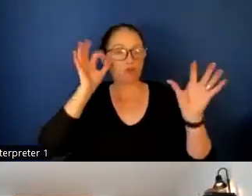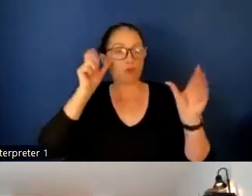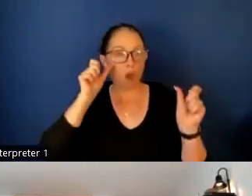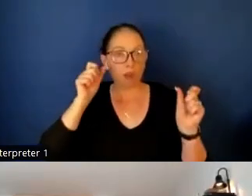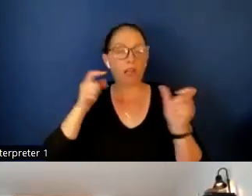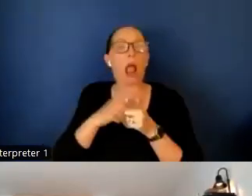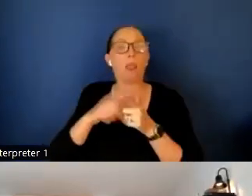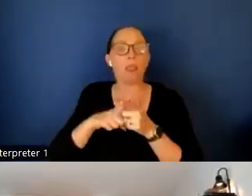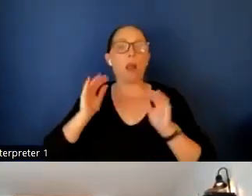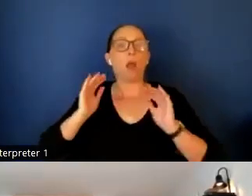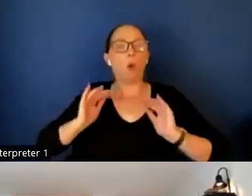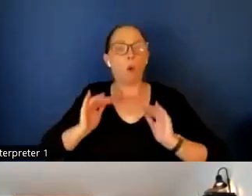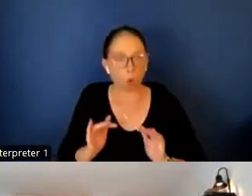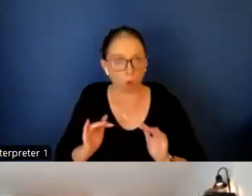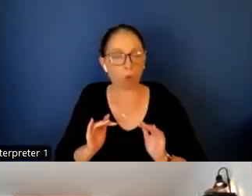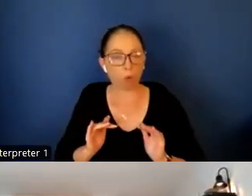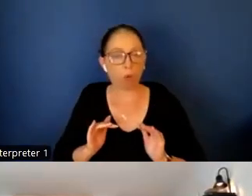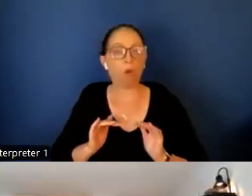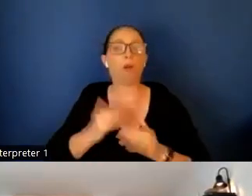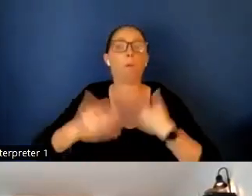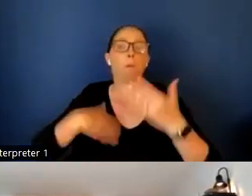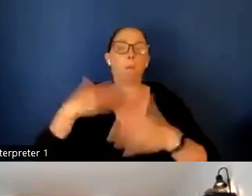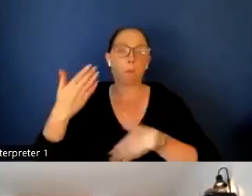it a little bit to feel it.